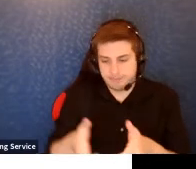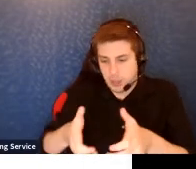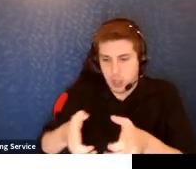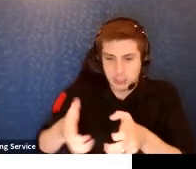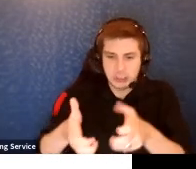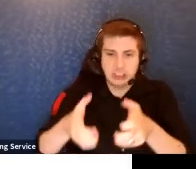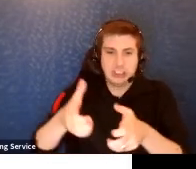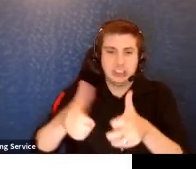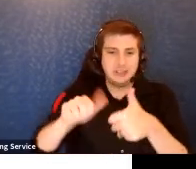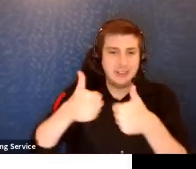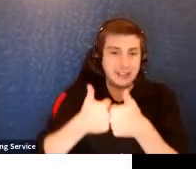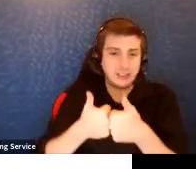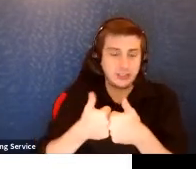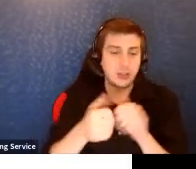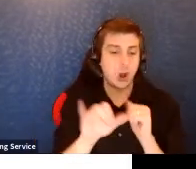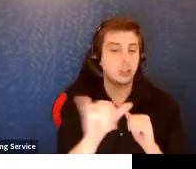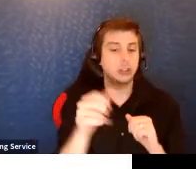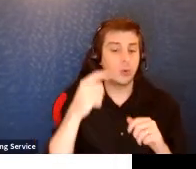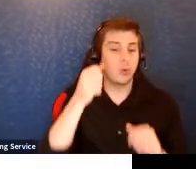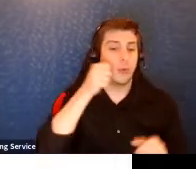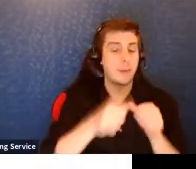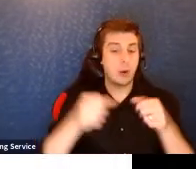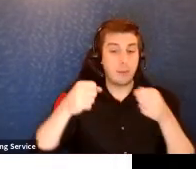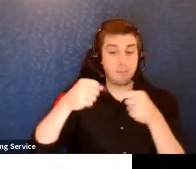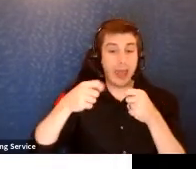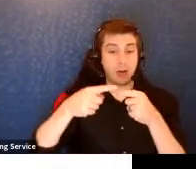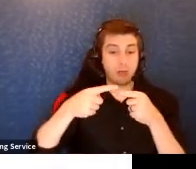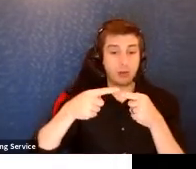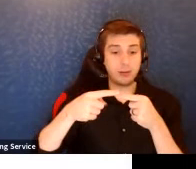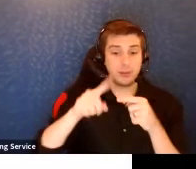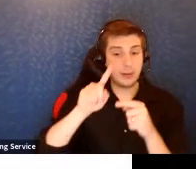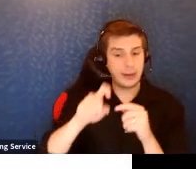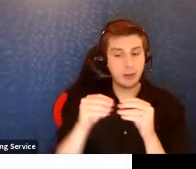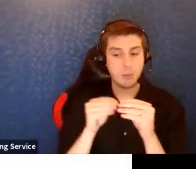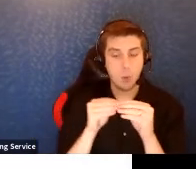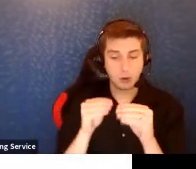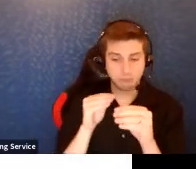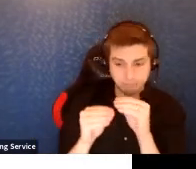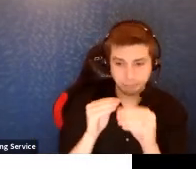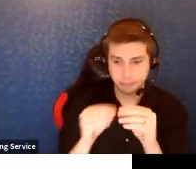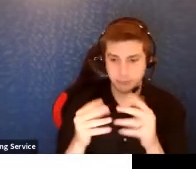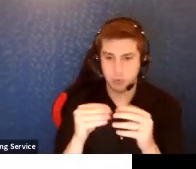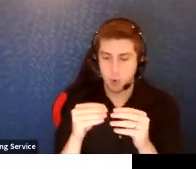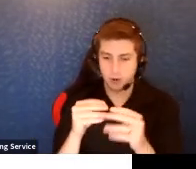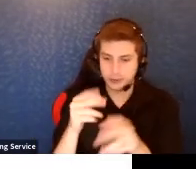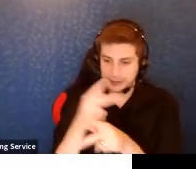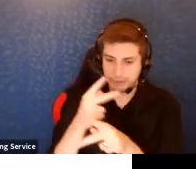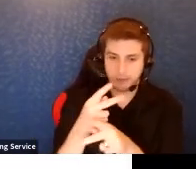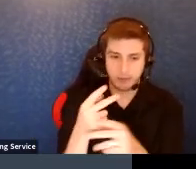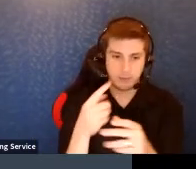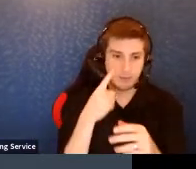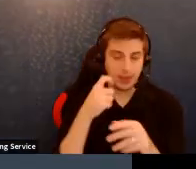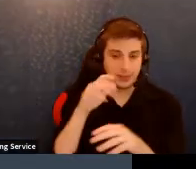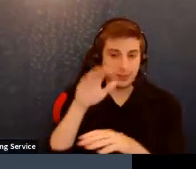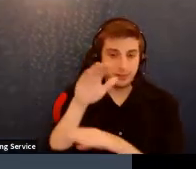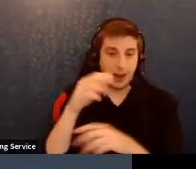keep in mind that our drone batteries will also need some additional maintenance and care when we're flying at night in very cold